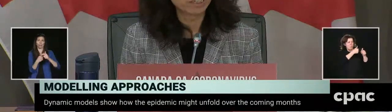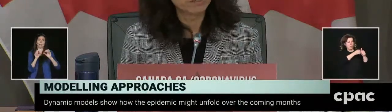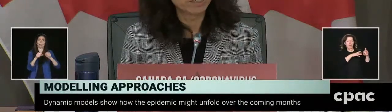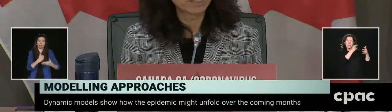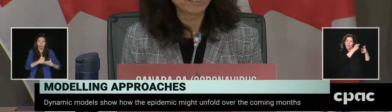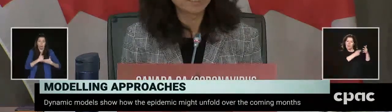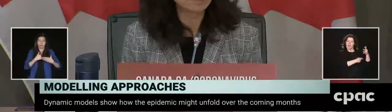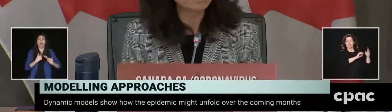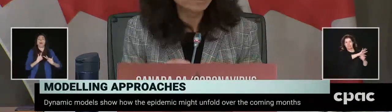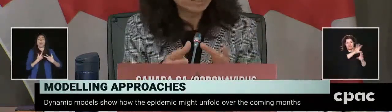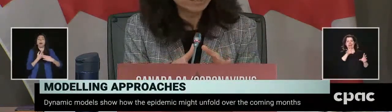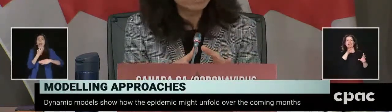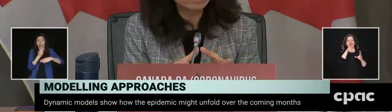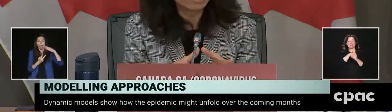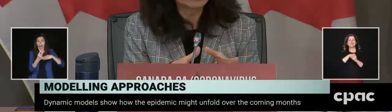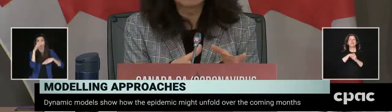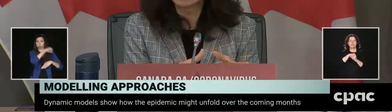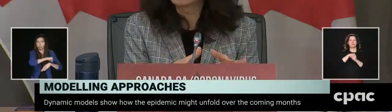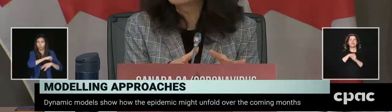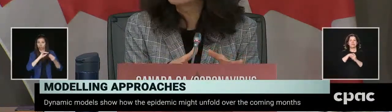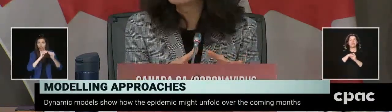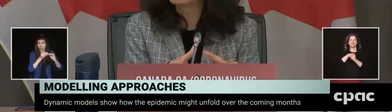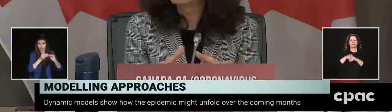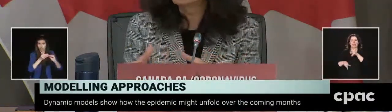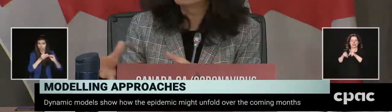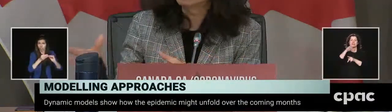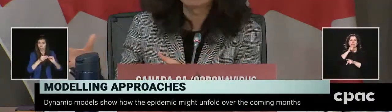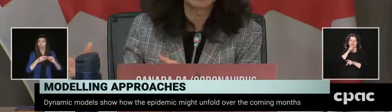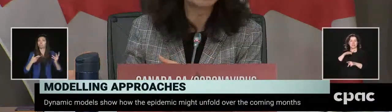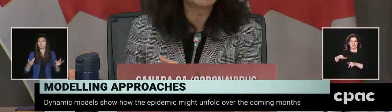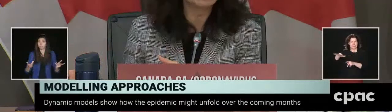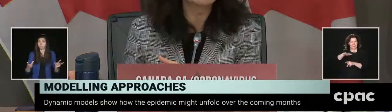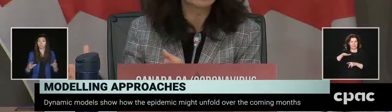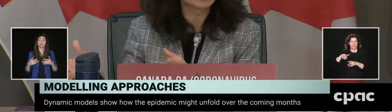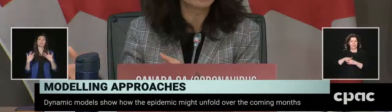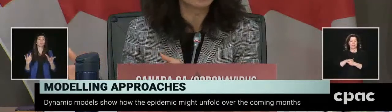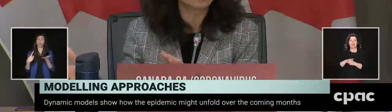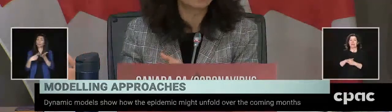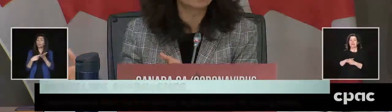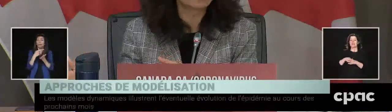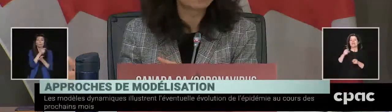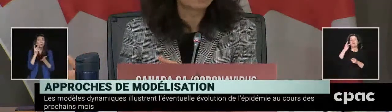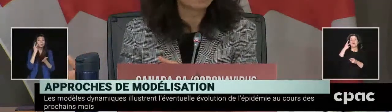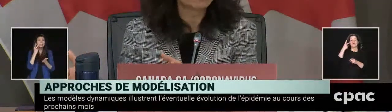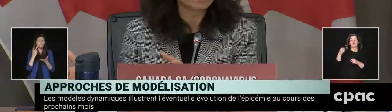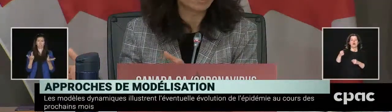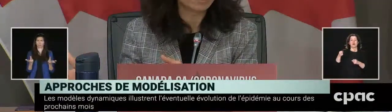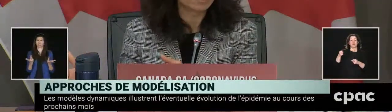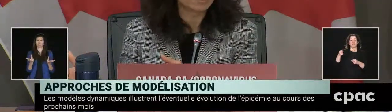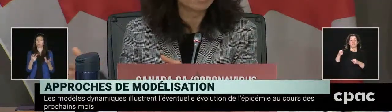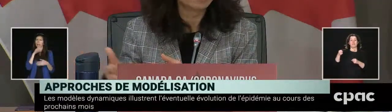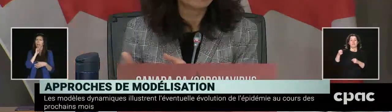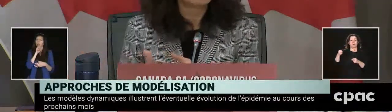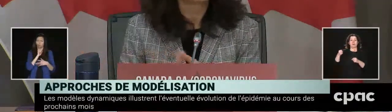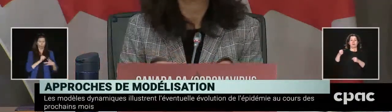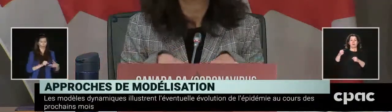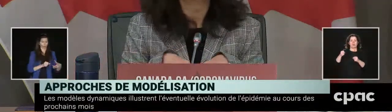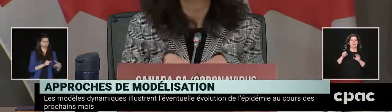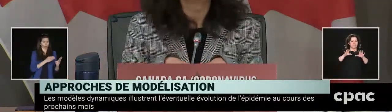Yes, so if you're seeing clusters concentrated in older population, you're going to see a higher